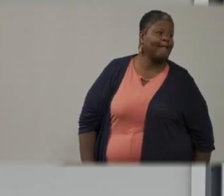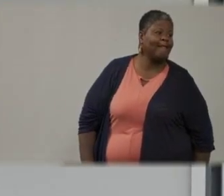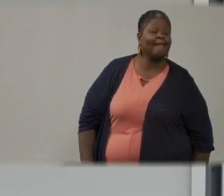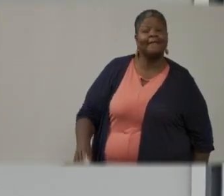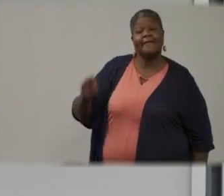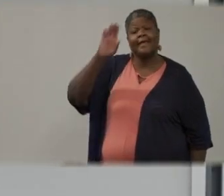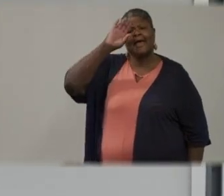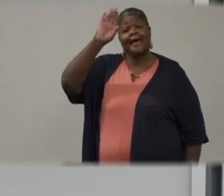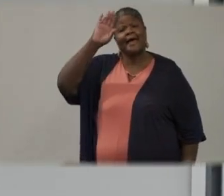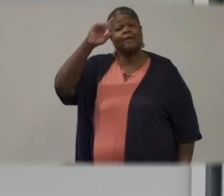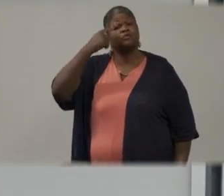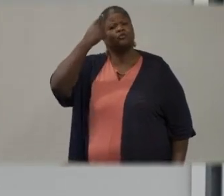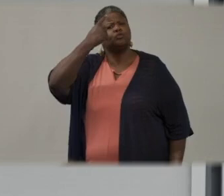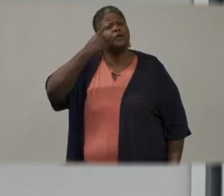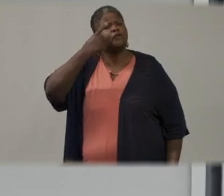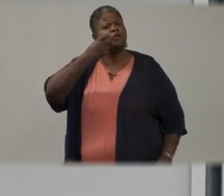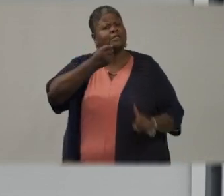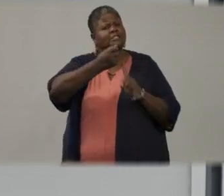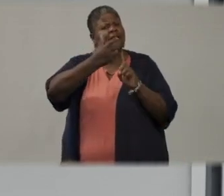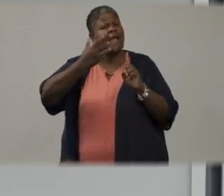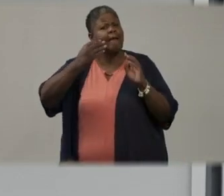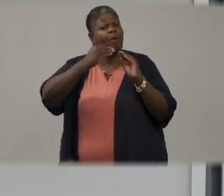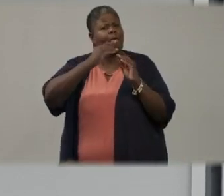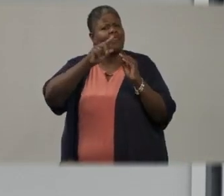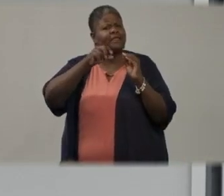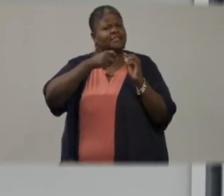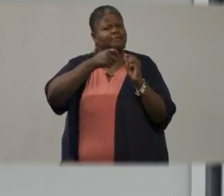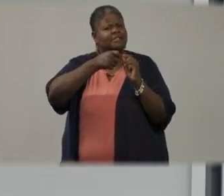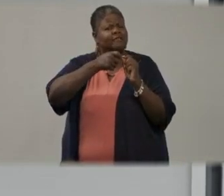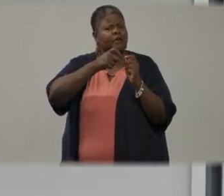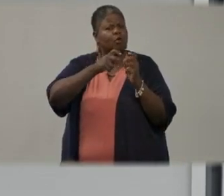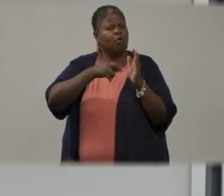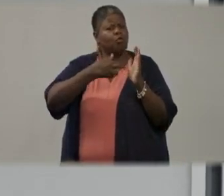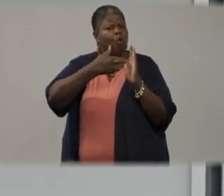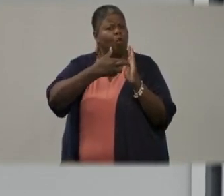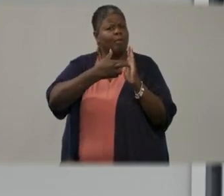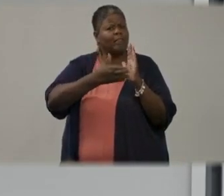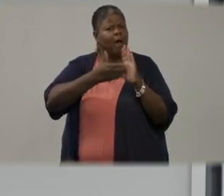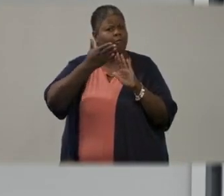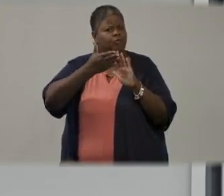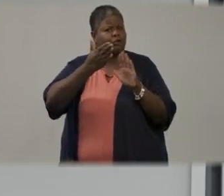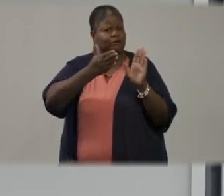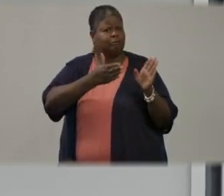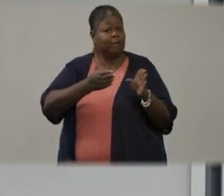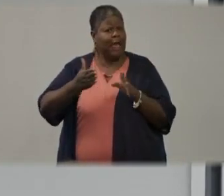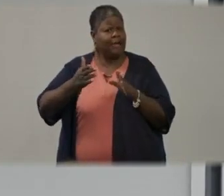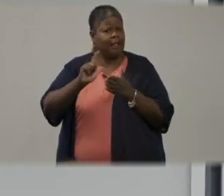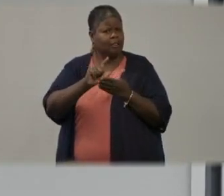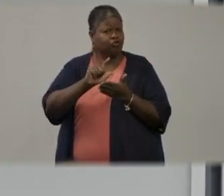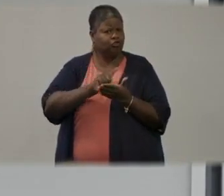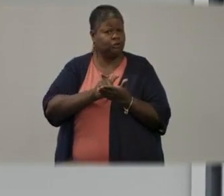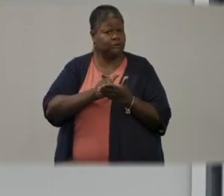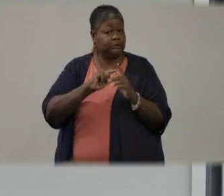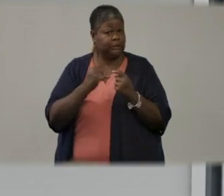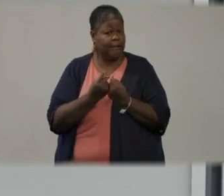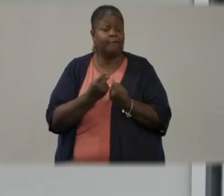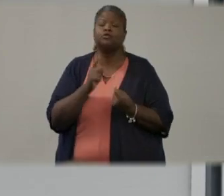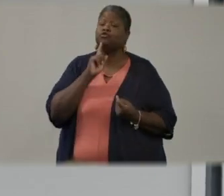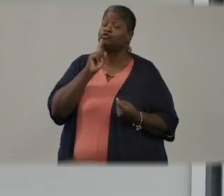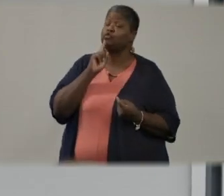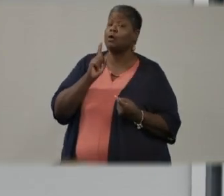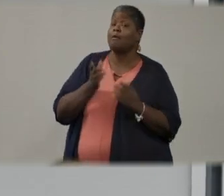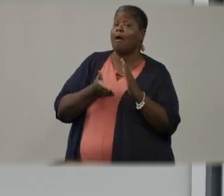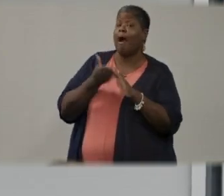Hi, I was just wondering if you could say more about the specific role of the operations planning and logistics. Absolutely. So